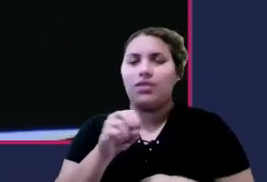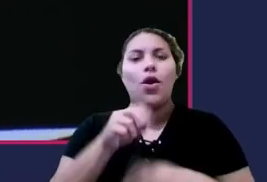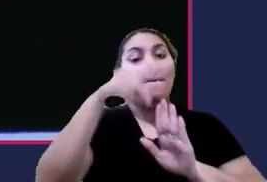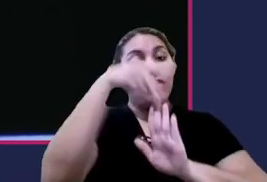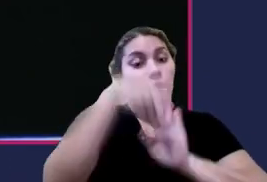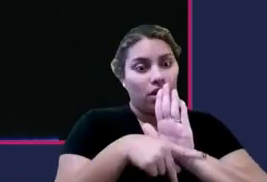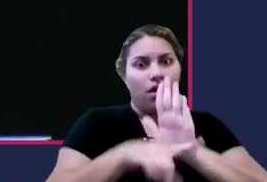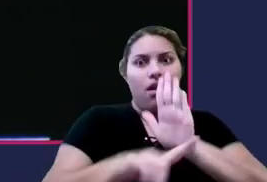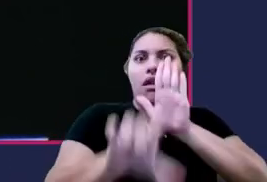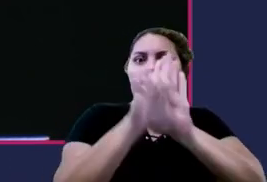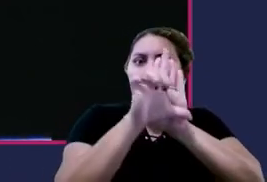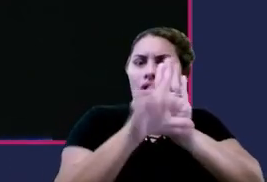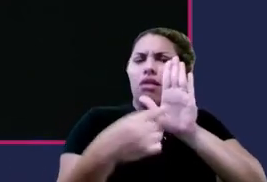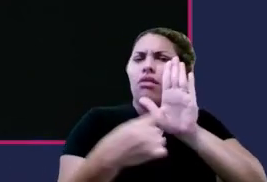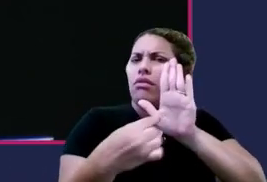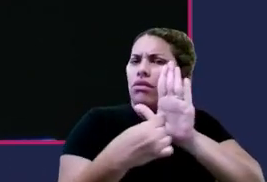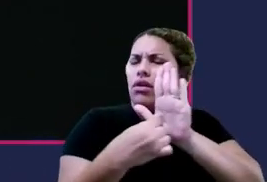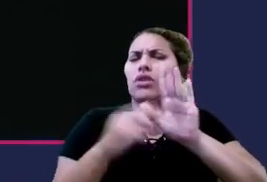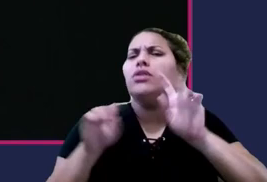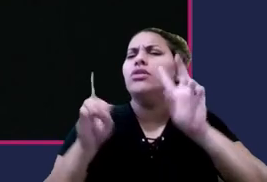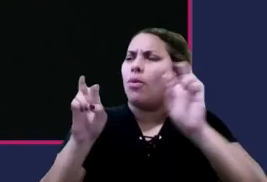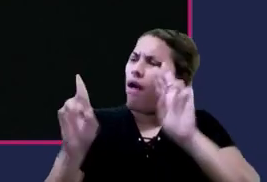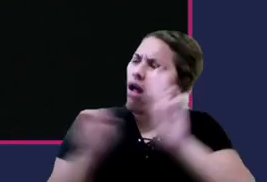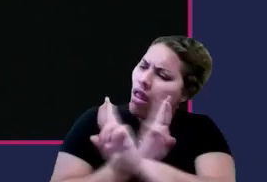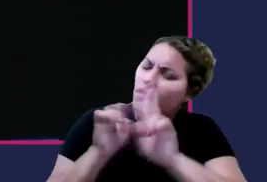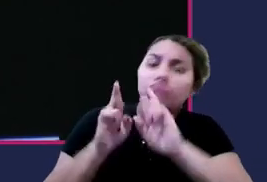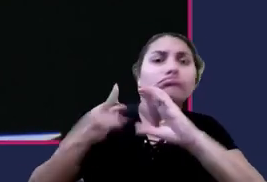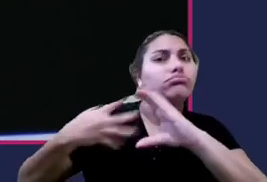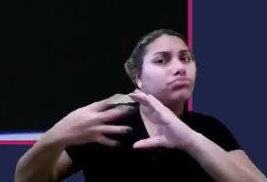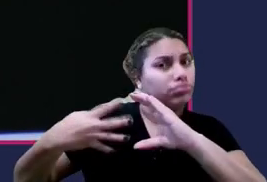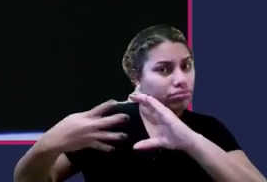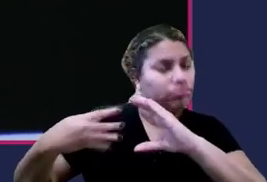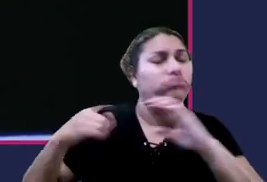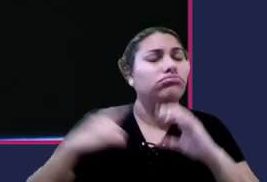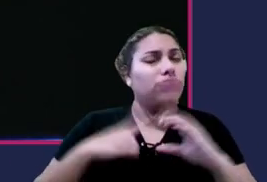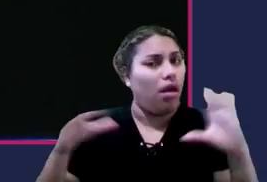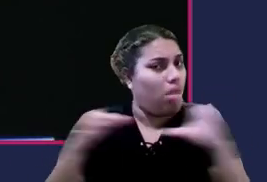350 bills related to rare disease.